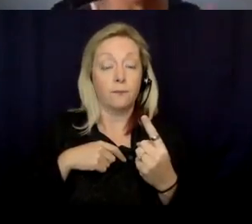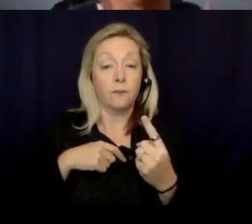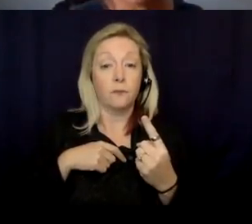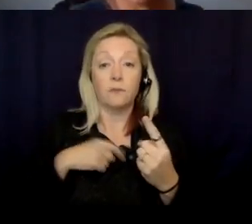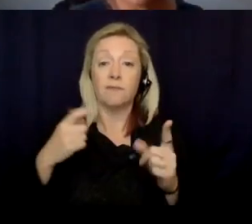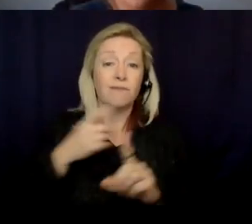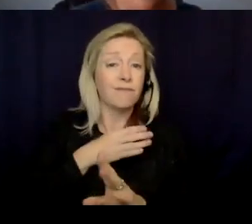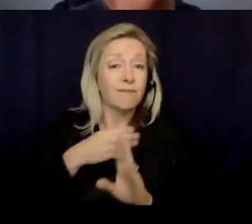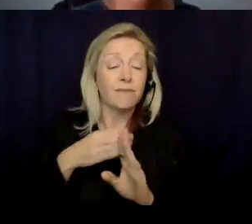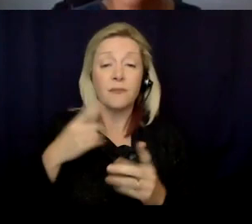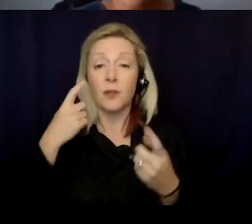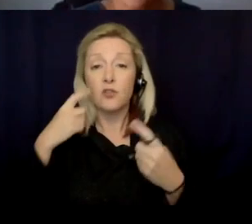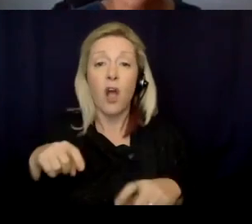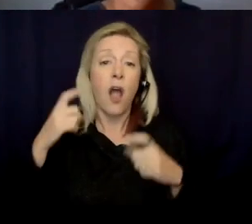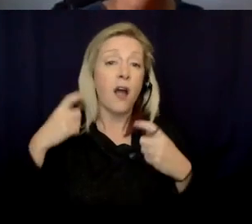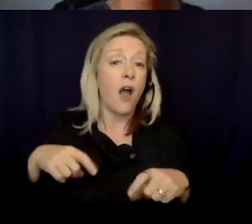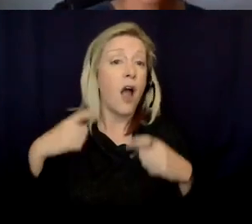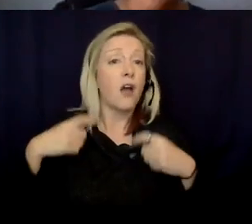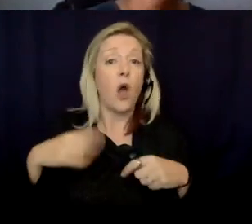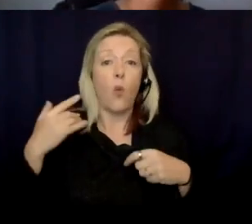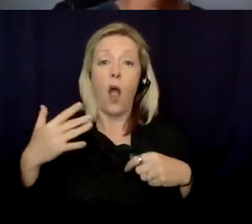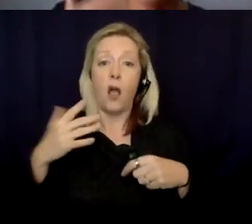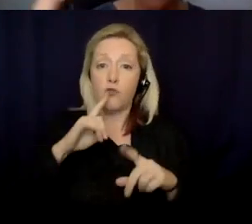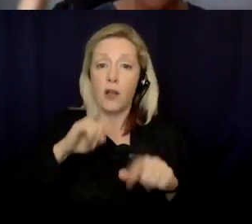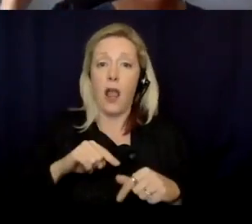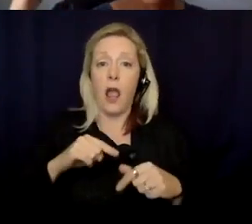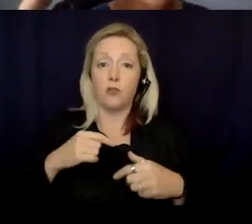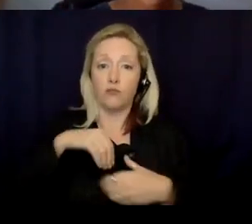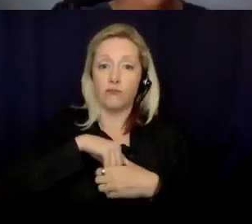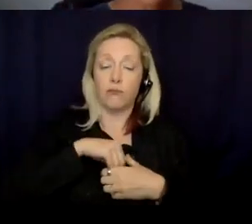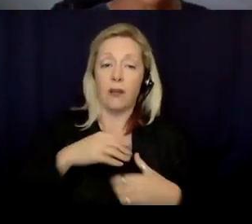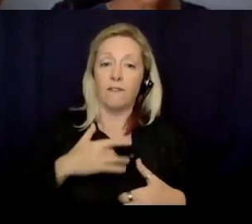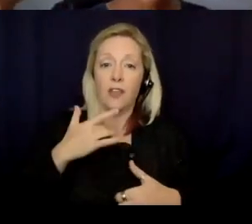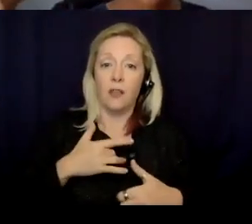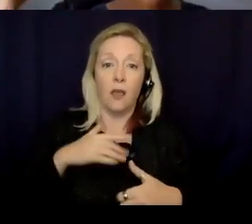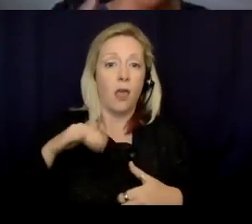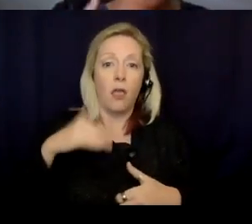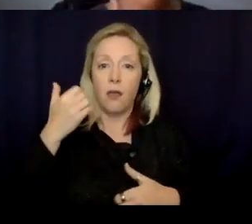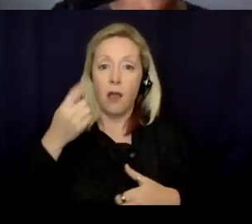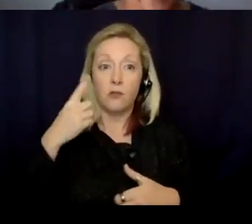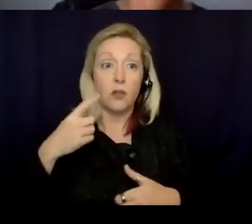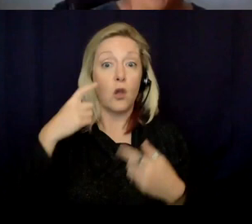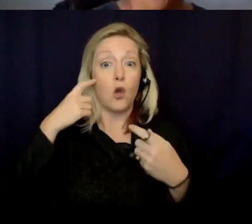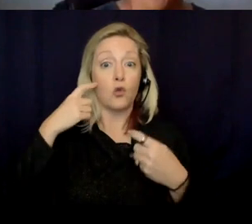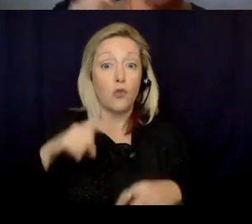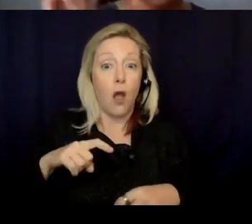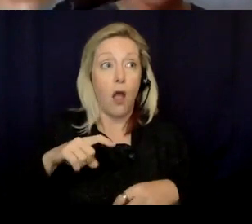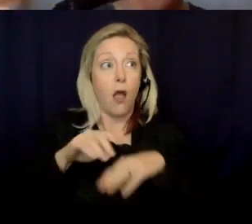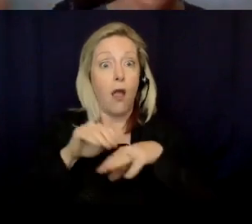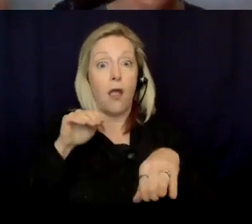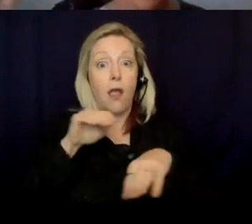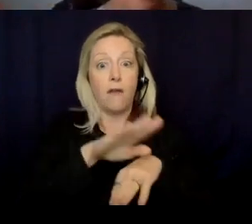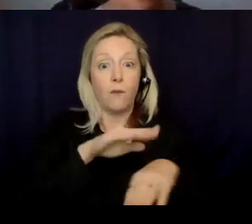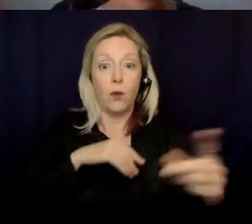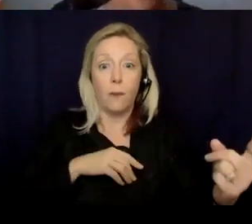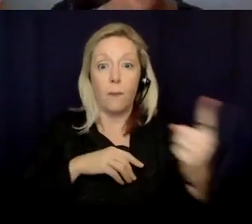that because it happens to them, but they haven't realized that their behavior controls